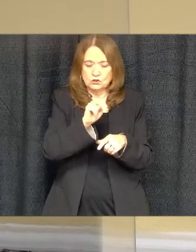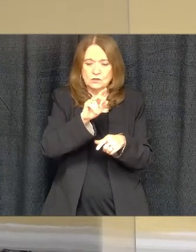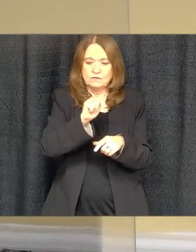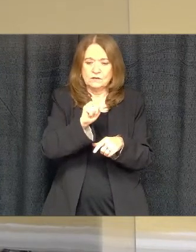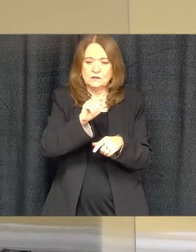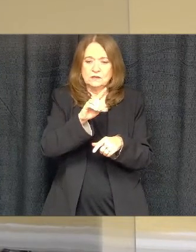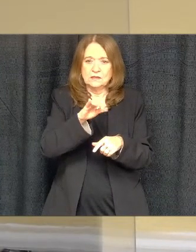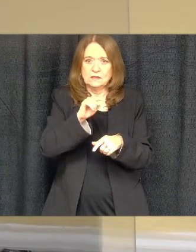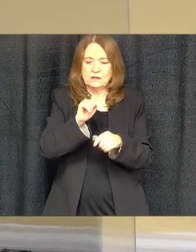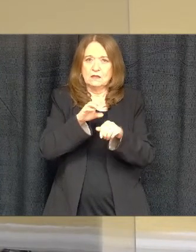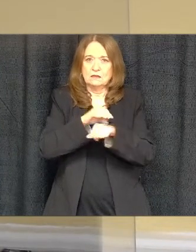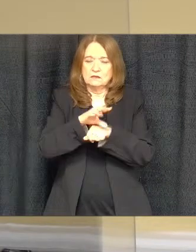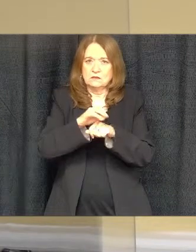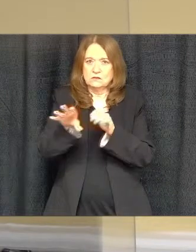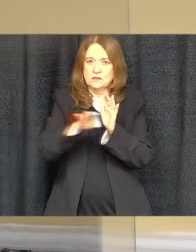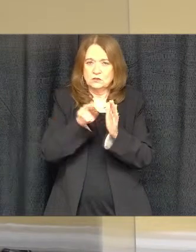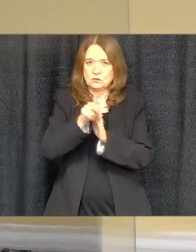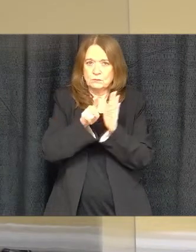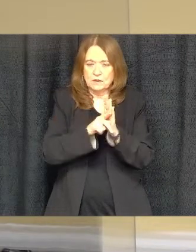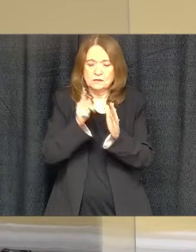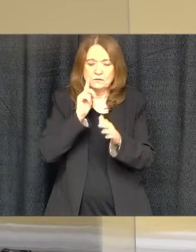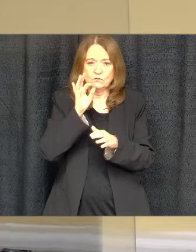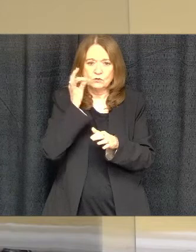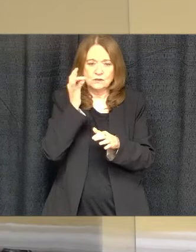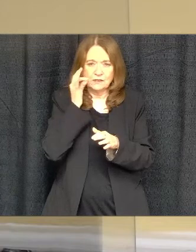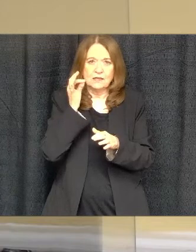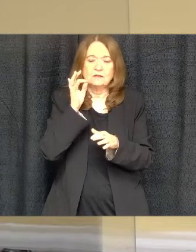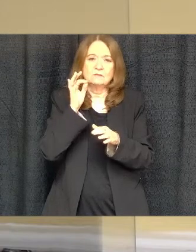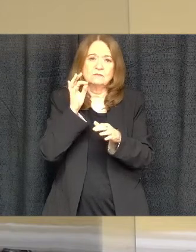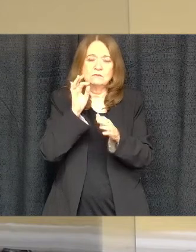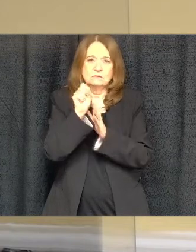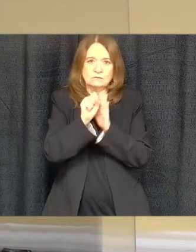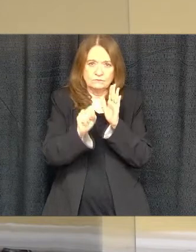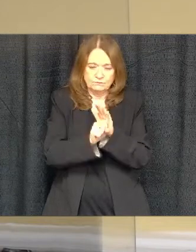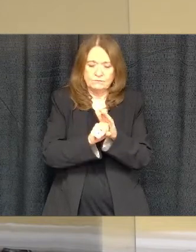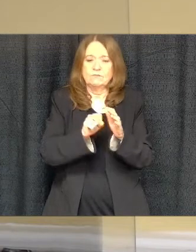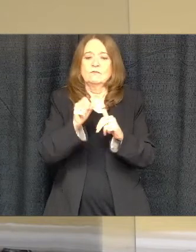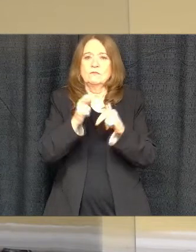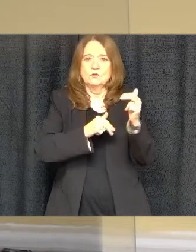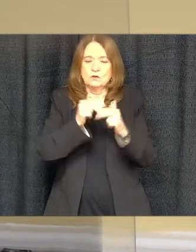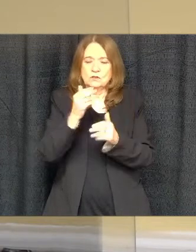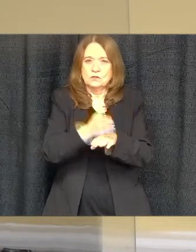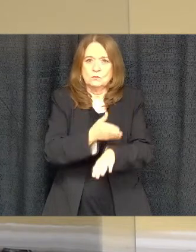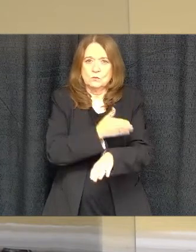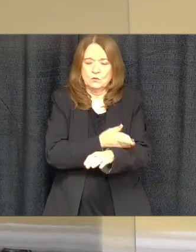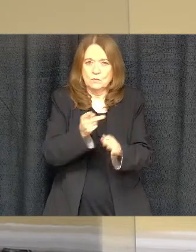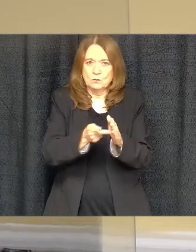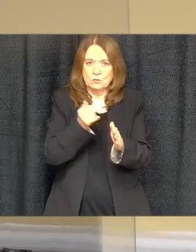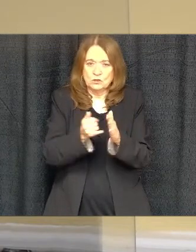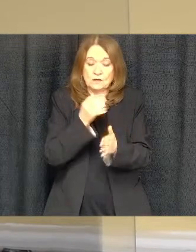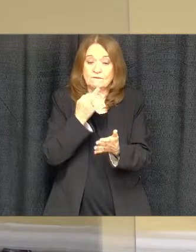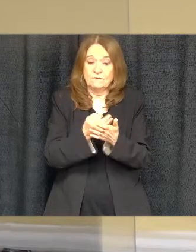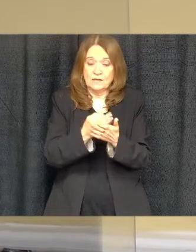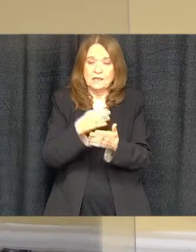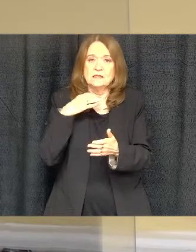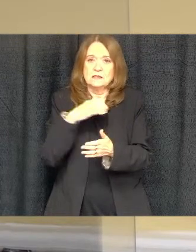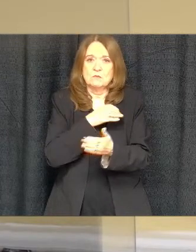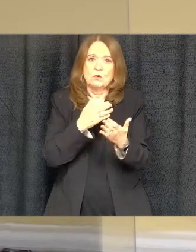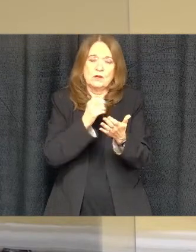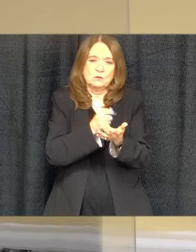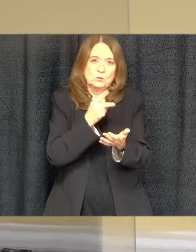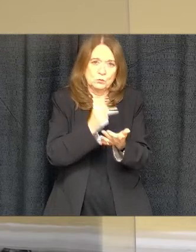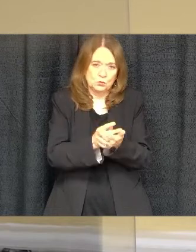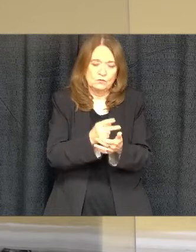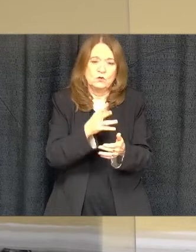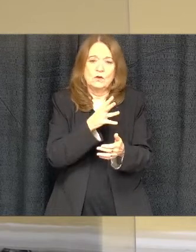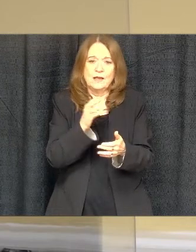consultant selection policy for state or federally funded construction and improvement projects. Finance Committee recommended approval of this.